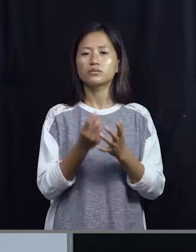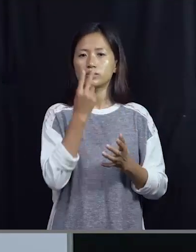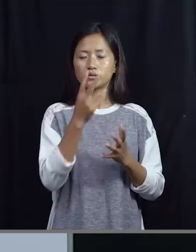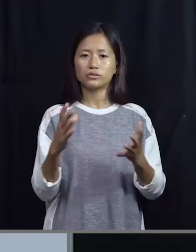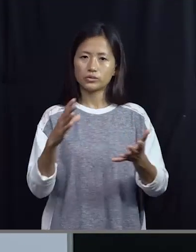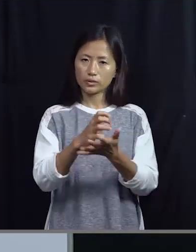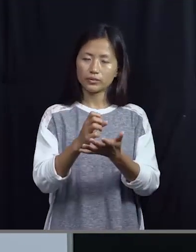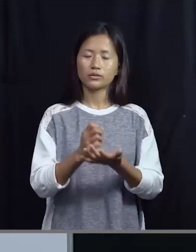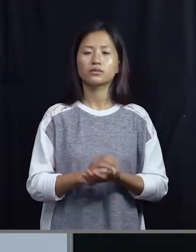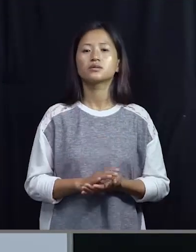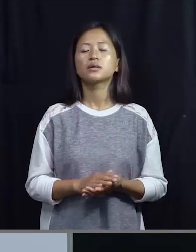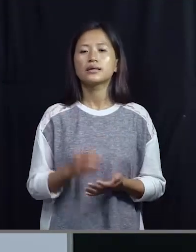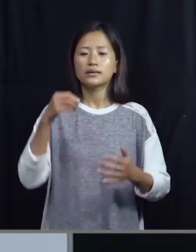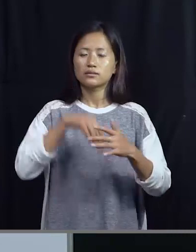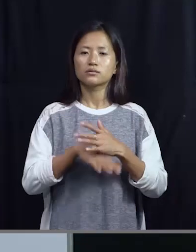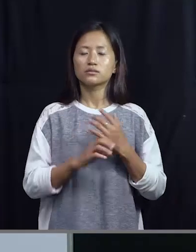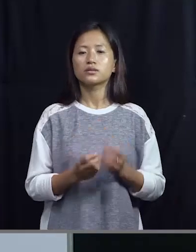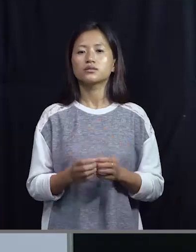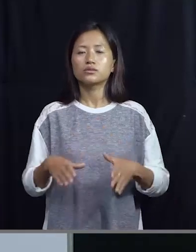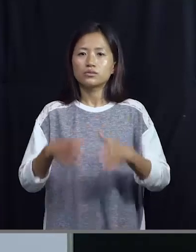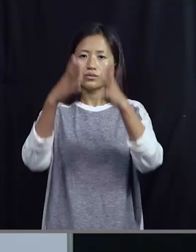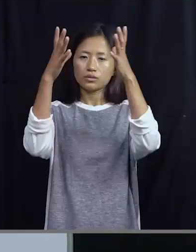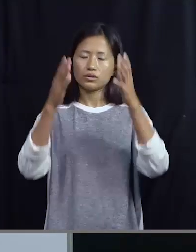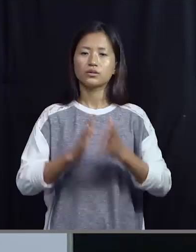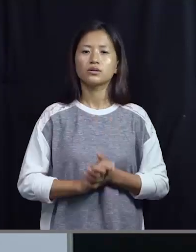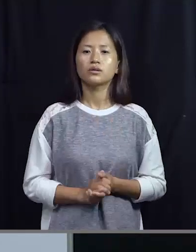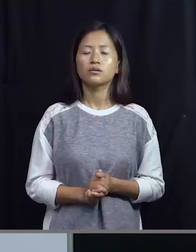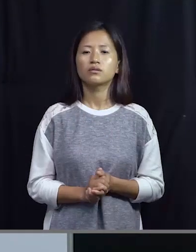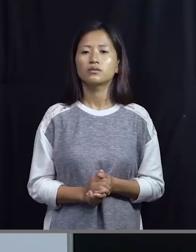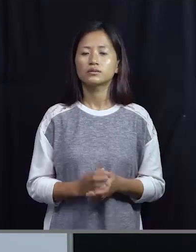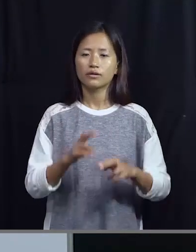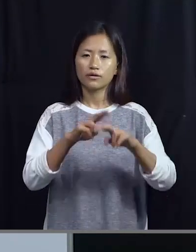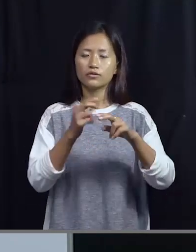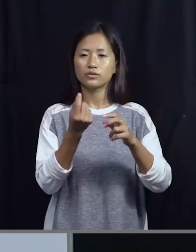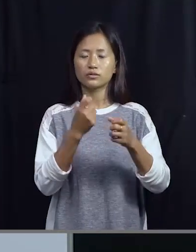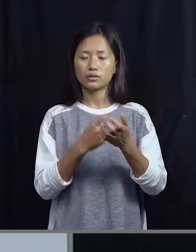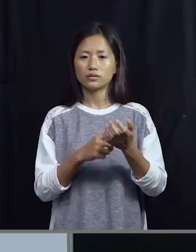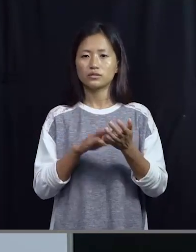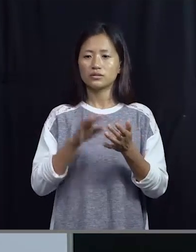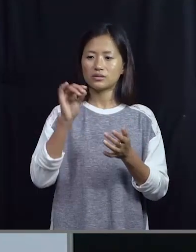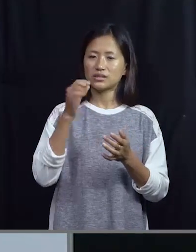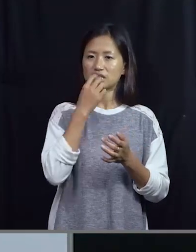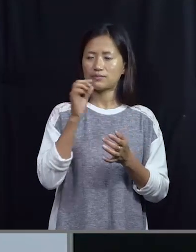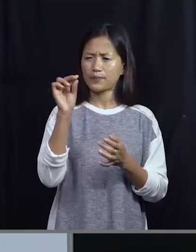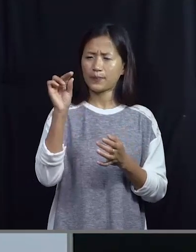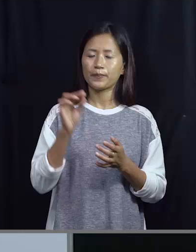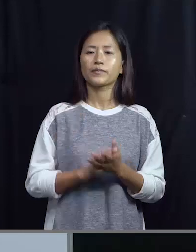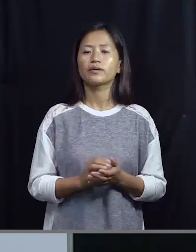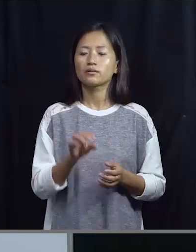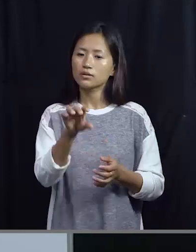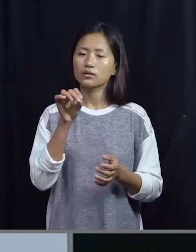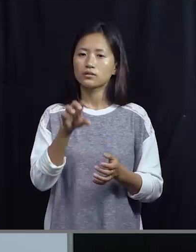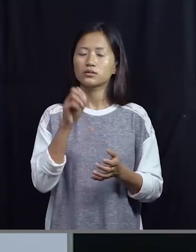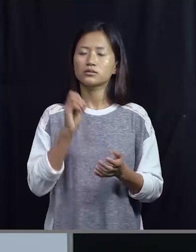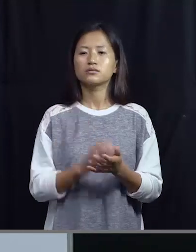nitrogen. Besides this, they go inside the tree structure, and then the fungus will stay inside to help them in collecting